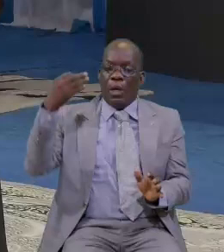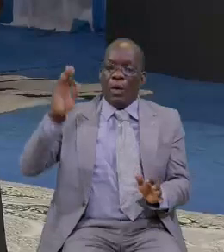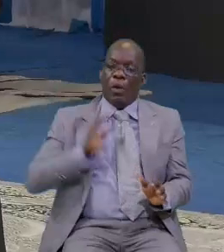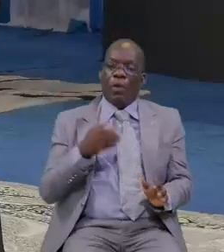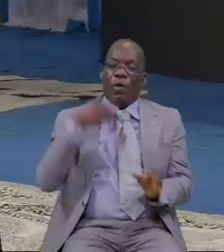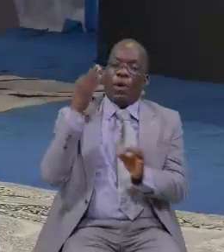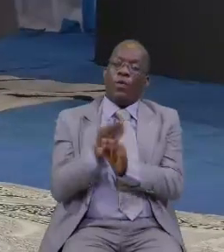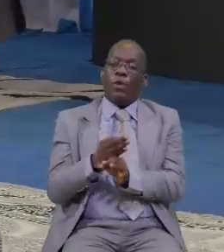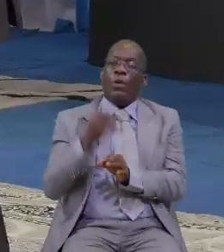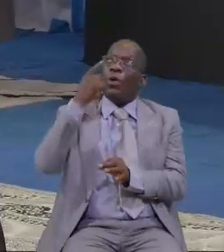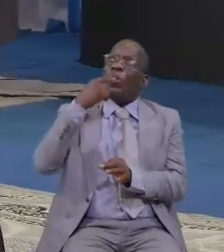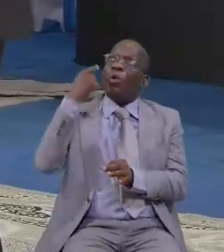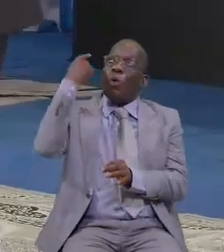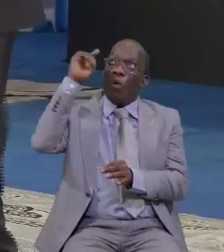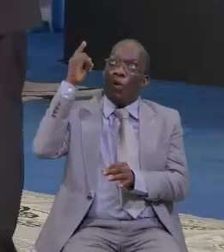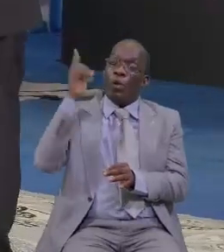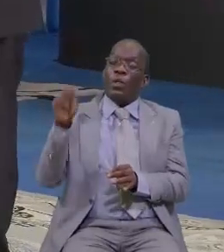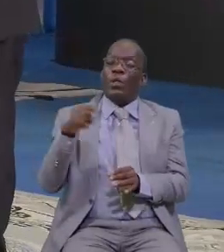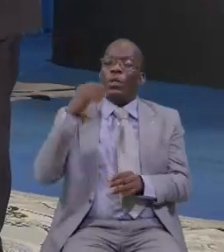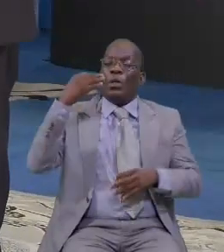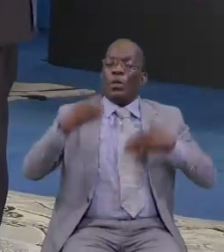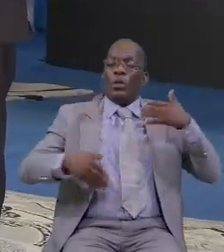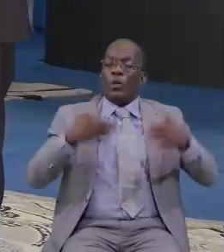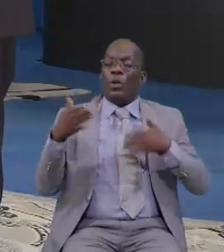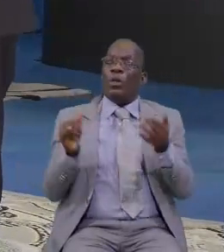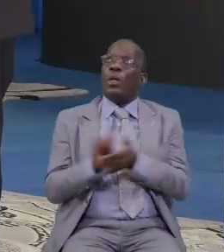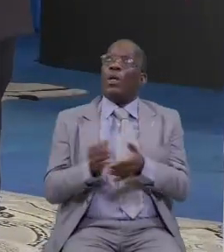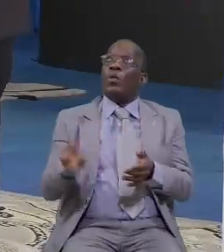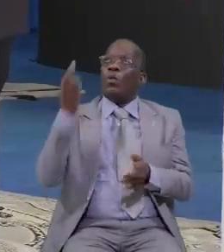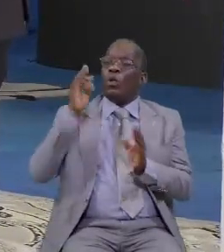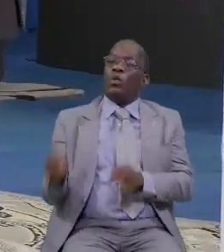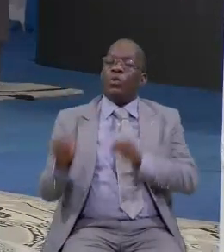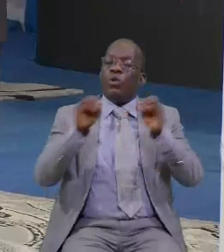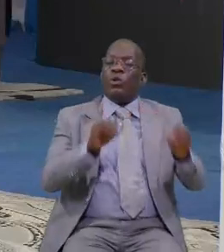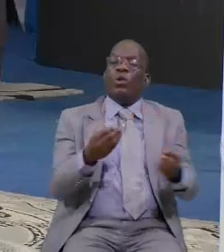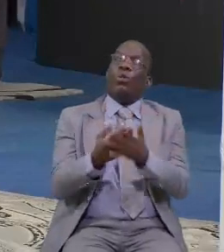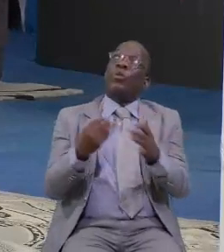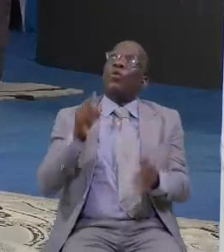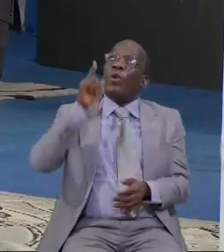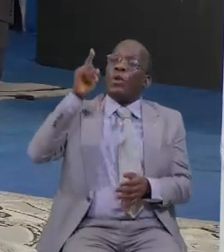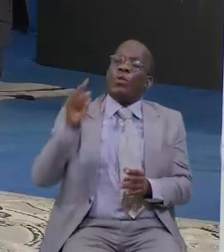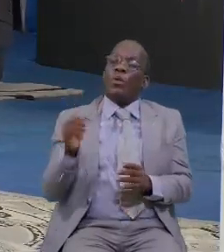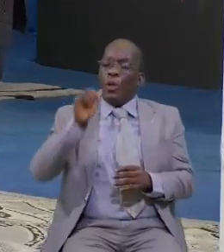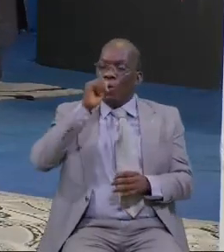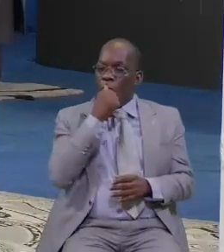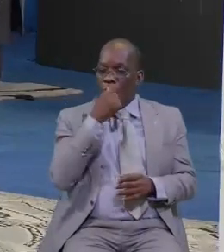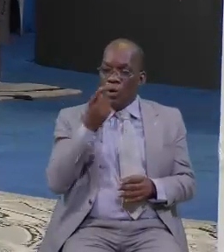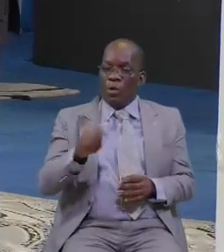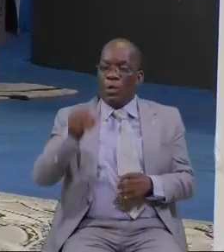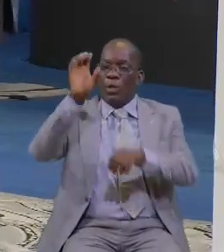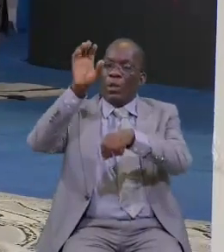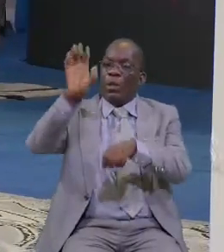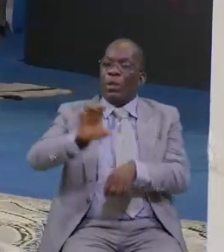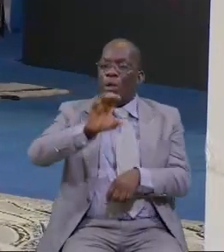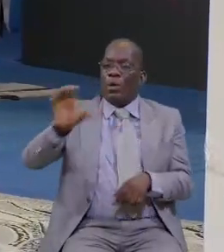for the joy that was set before him, endured the cross. And we have a cross too, our